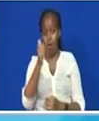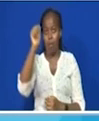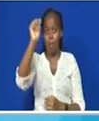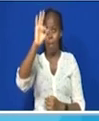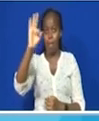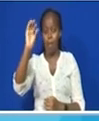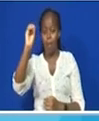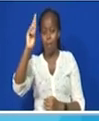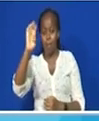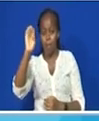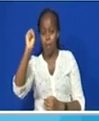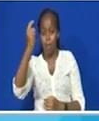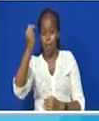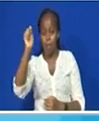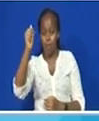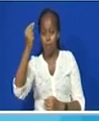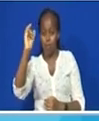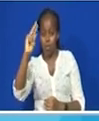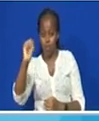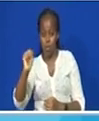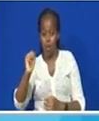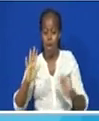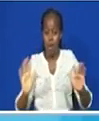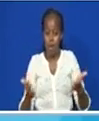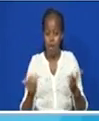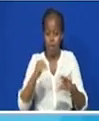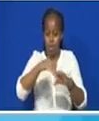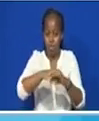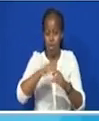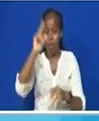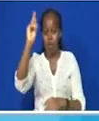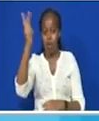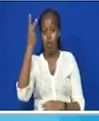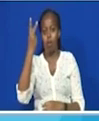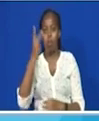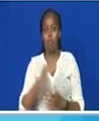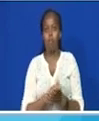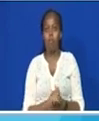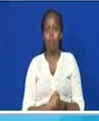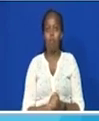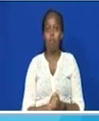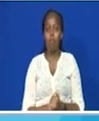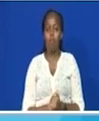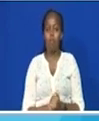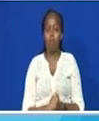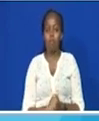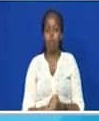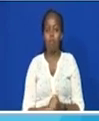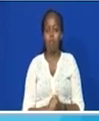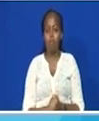being encouraged in Kenya. Outline 3 reasons why afforestation is being encouraged in